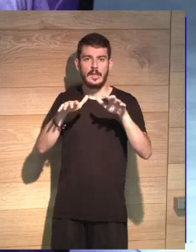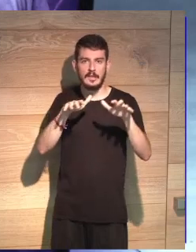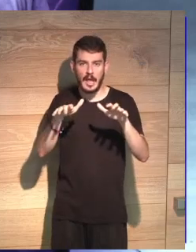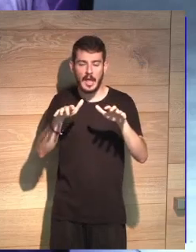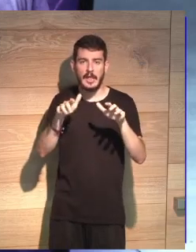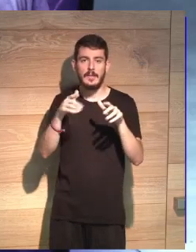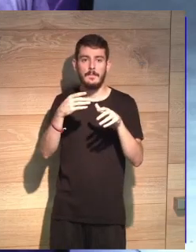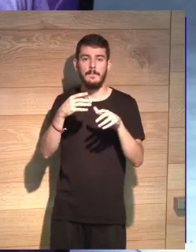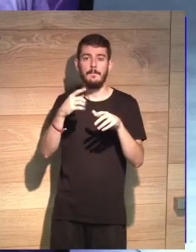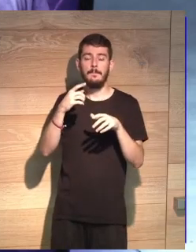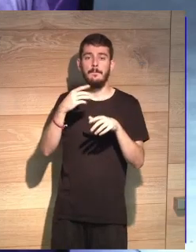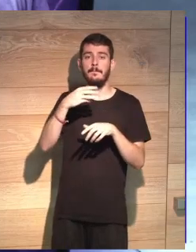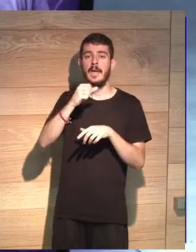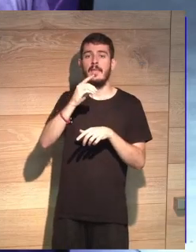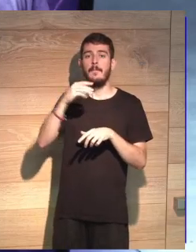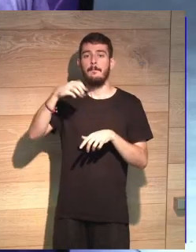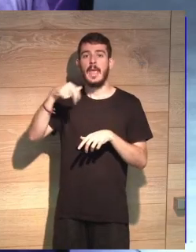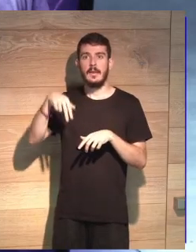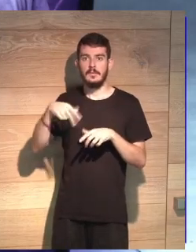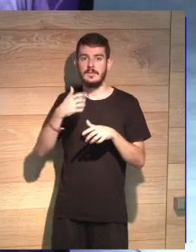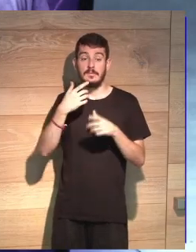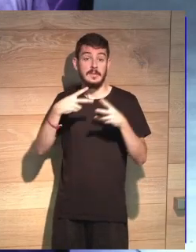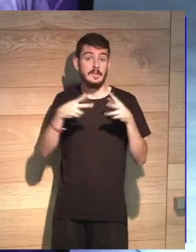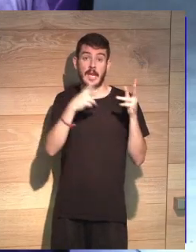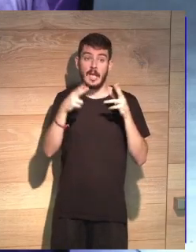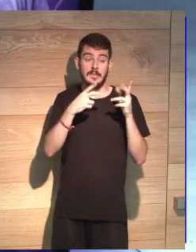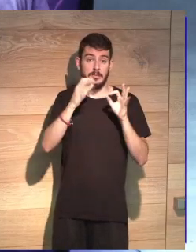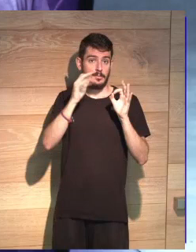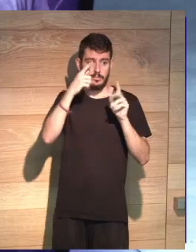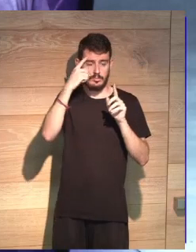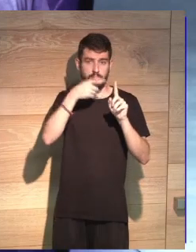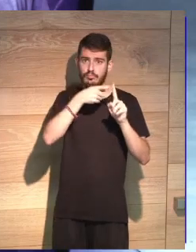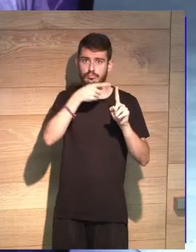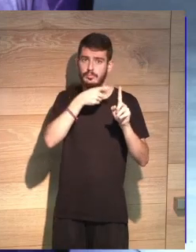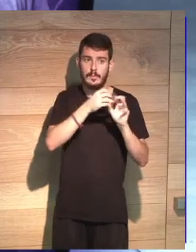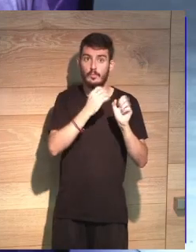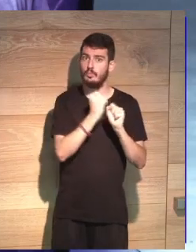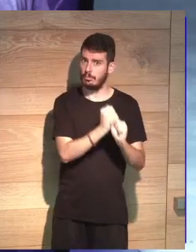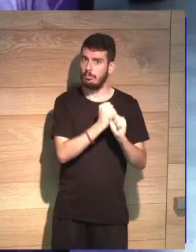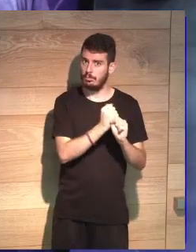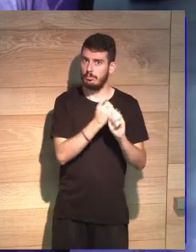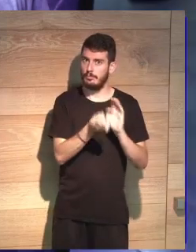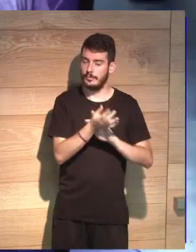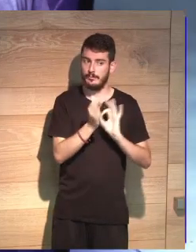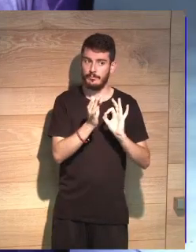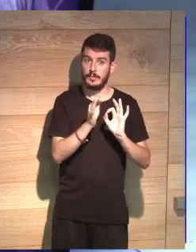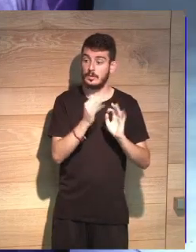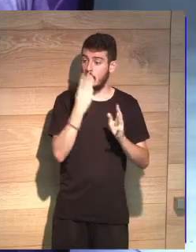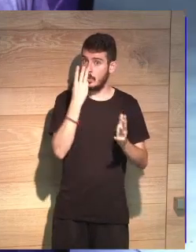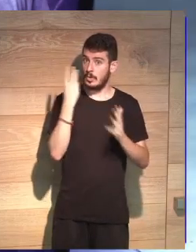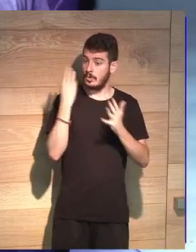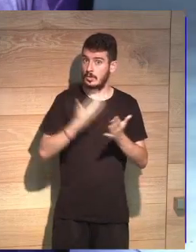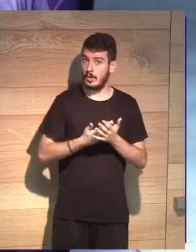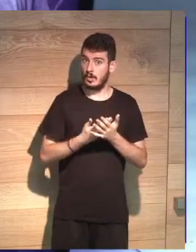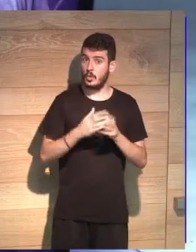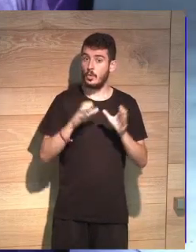Men that are actually cult series that can even be addictive. And in the past